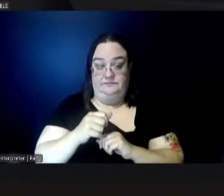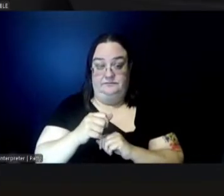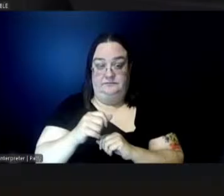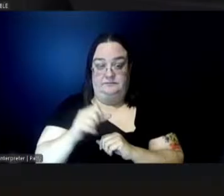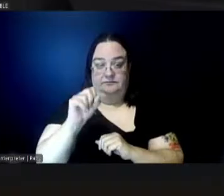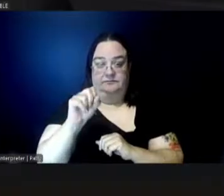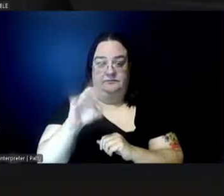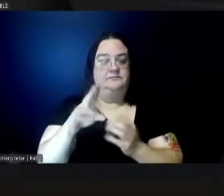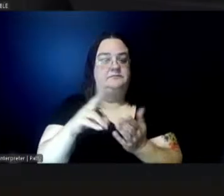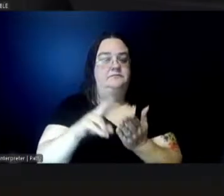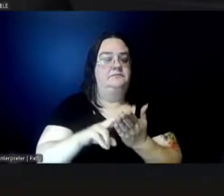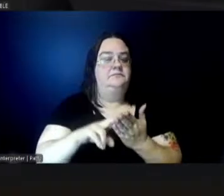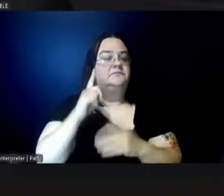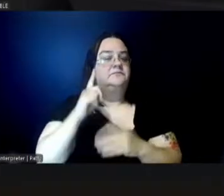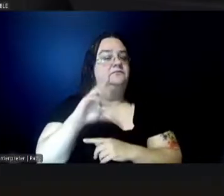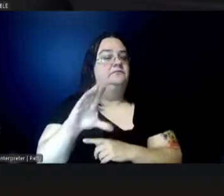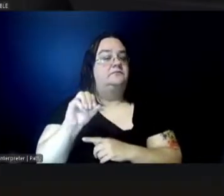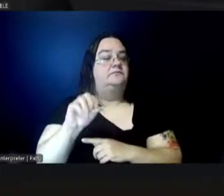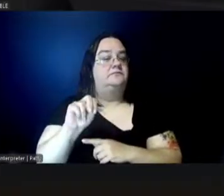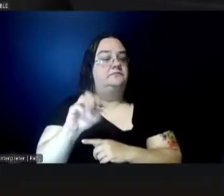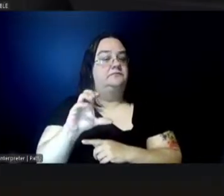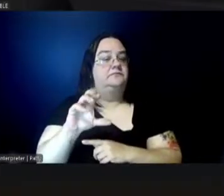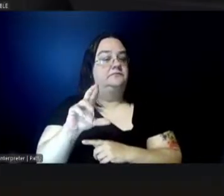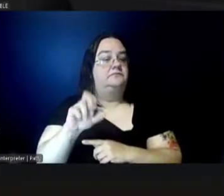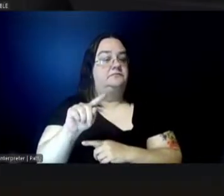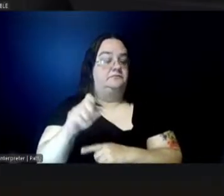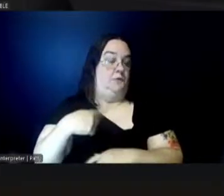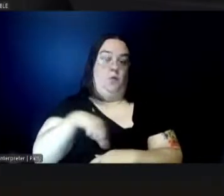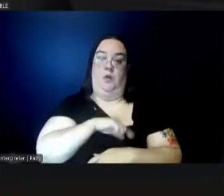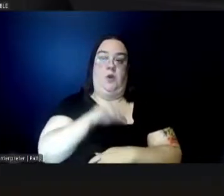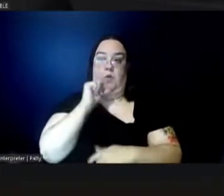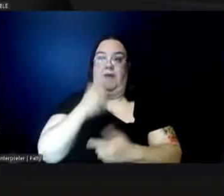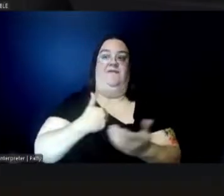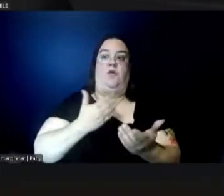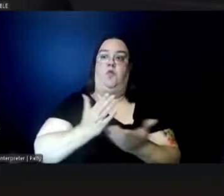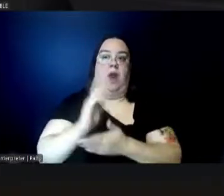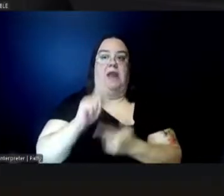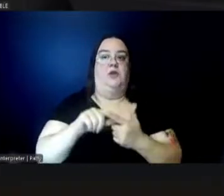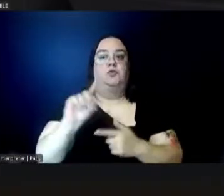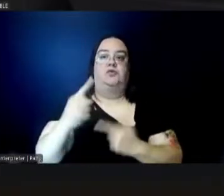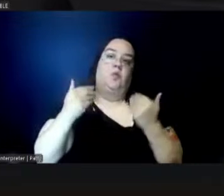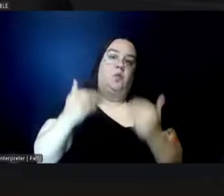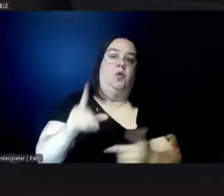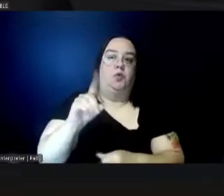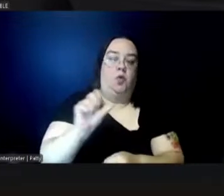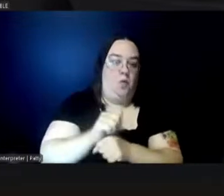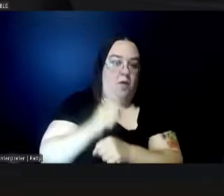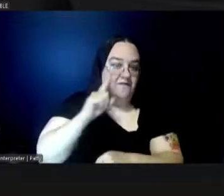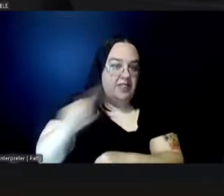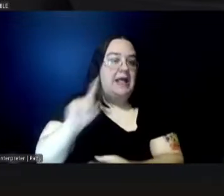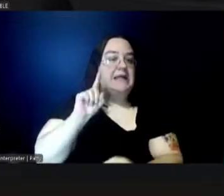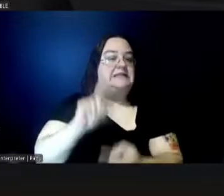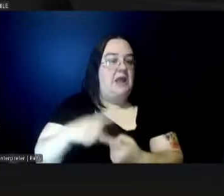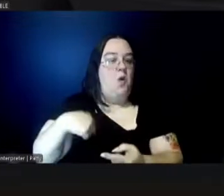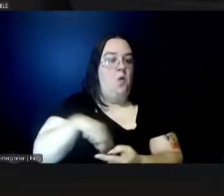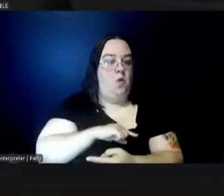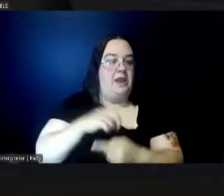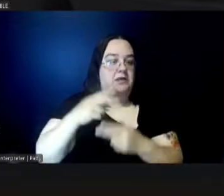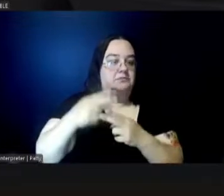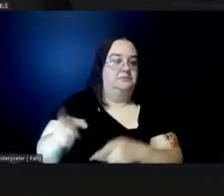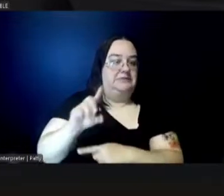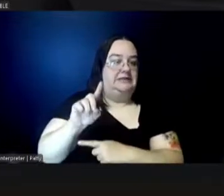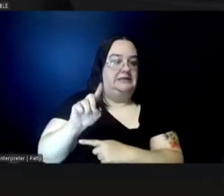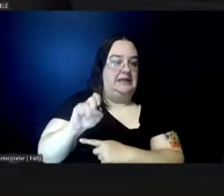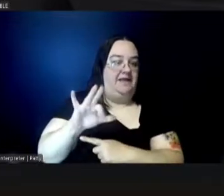we contractually, we don't have the right to just do the work for them until we default them. And so the first step is